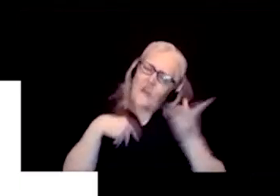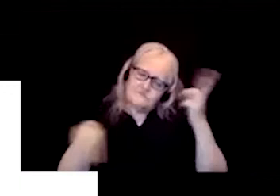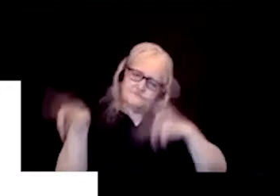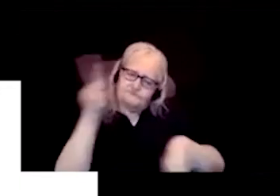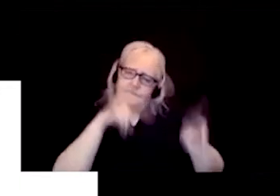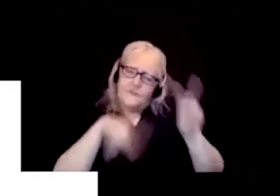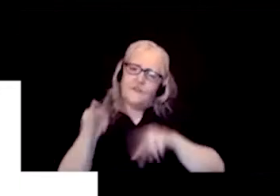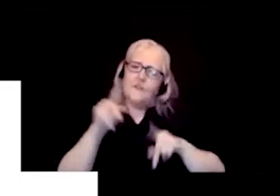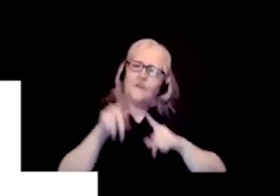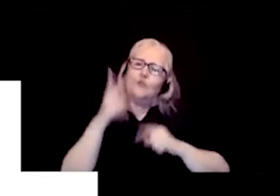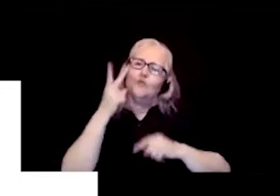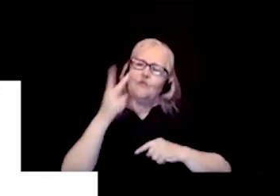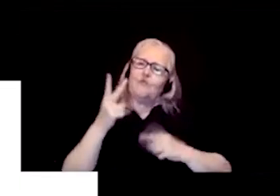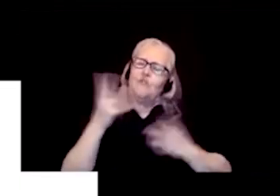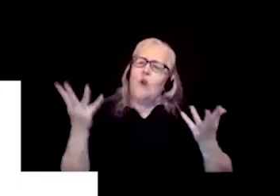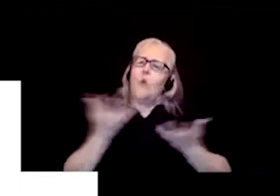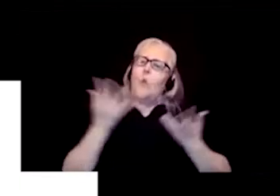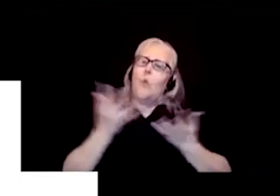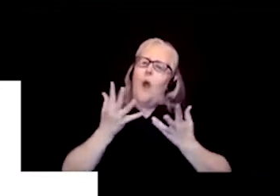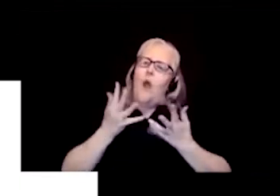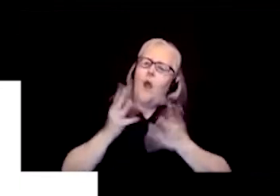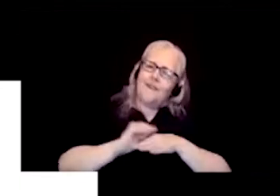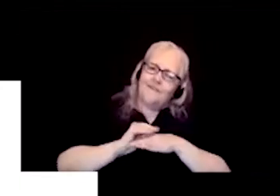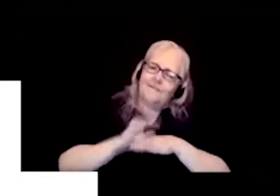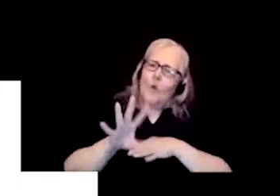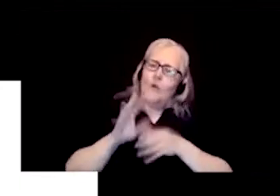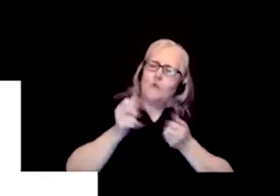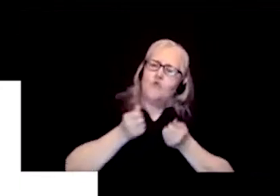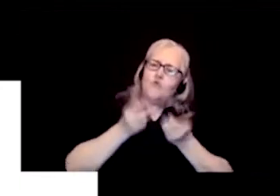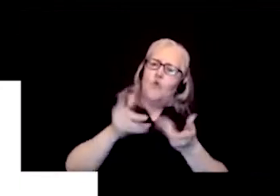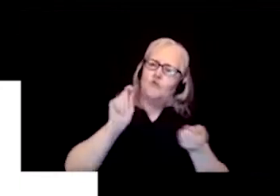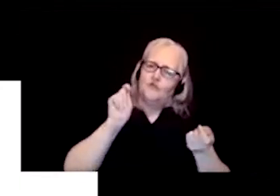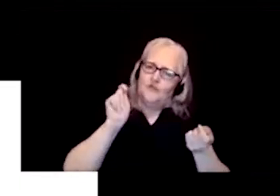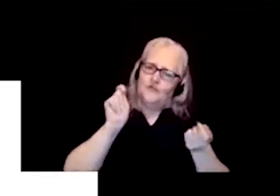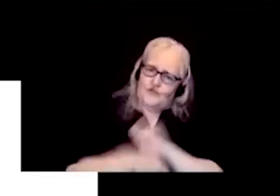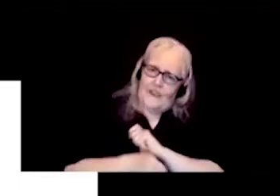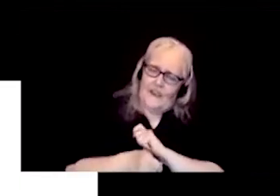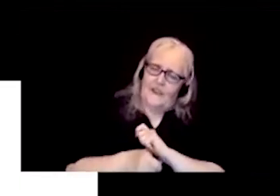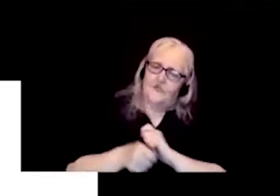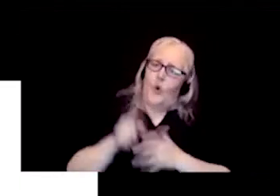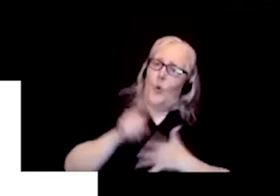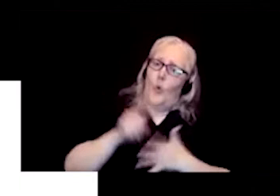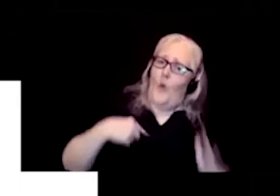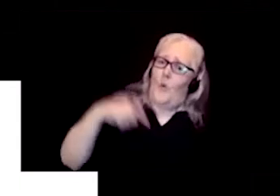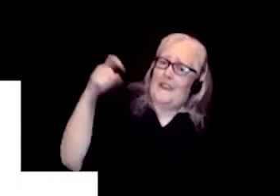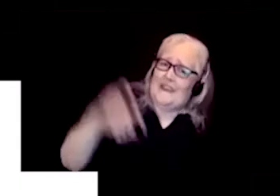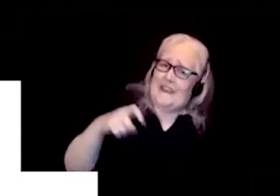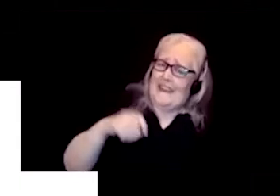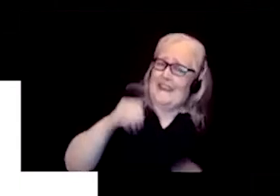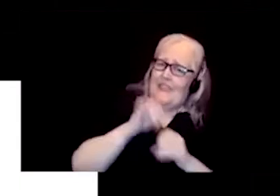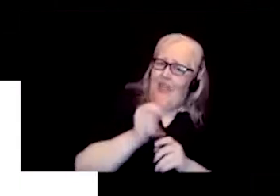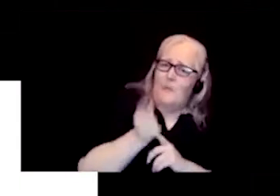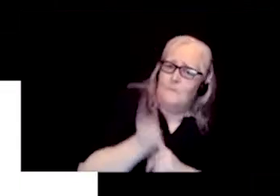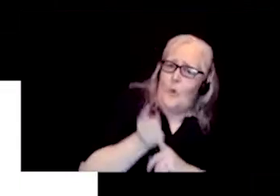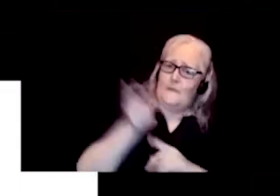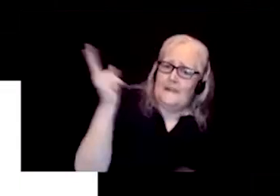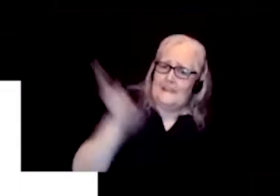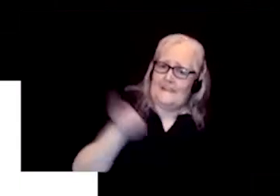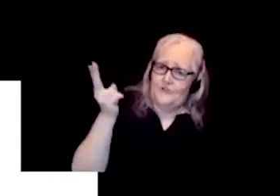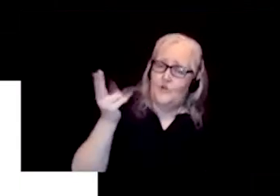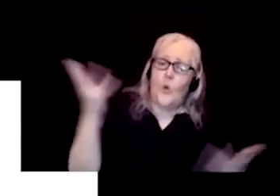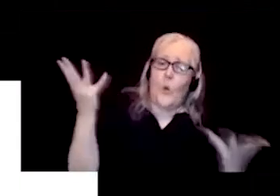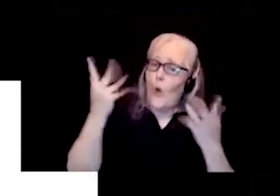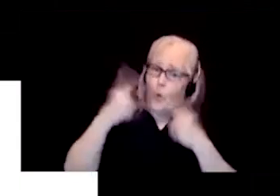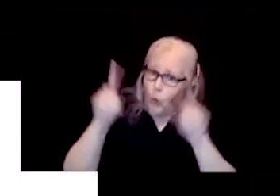effect the changes that we needed during moments of our history. These are what have worked. And the idea here is